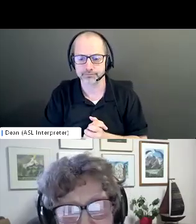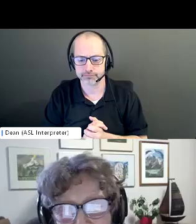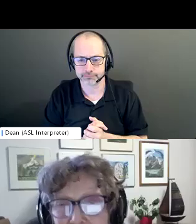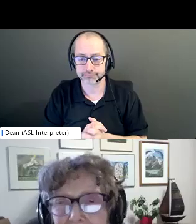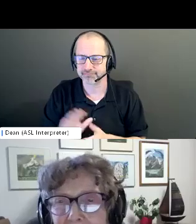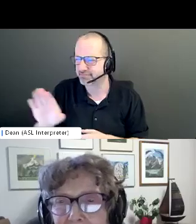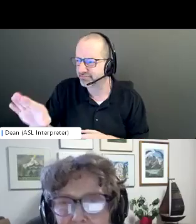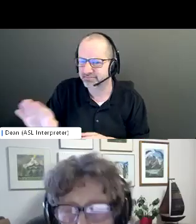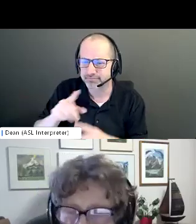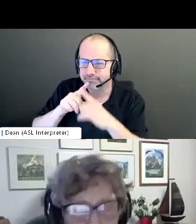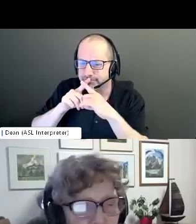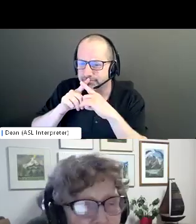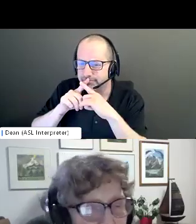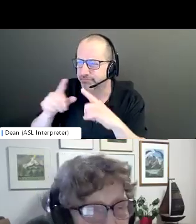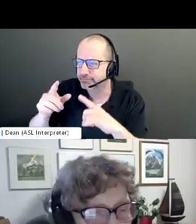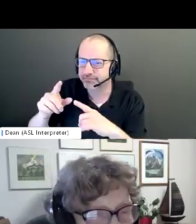Elliot, I think you need to unmute yourself.